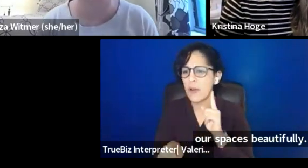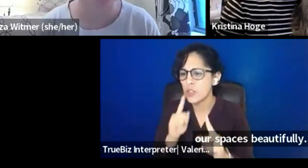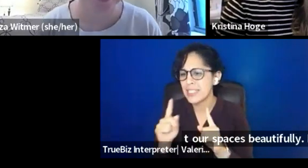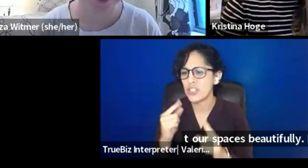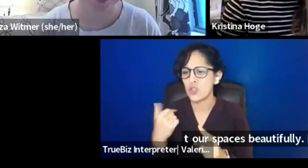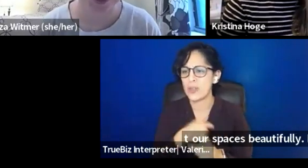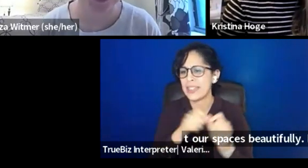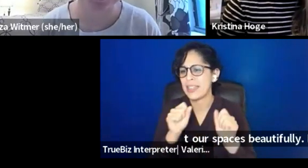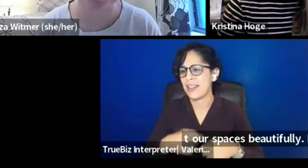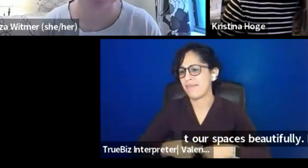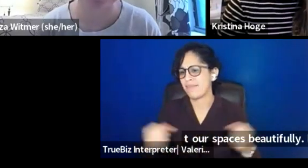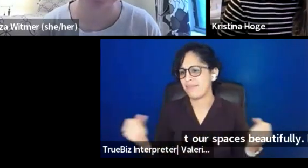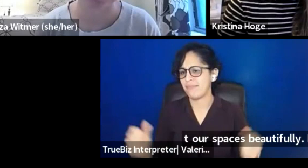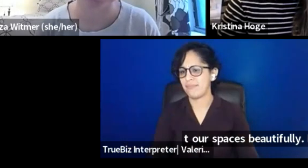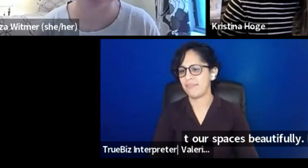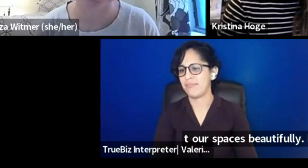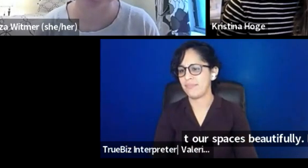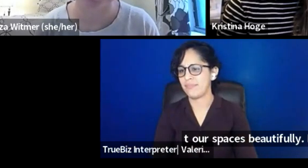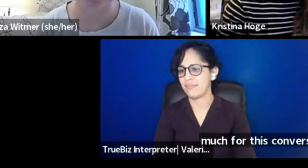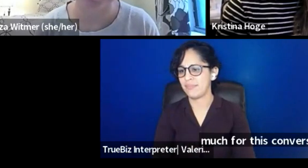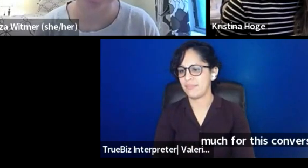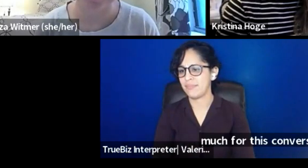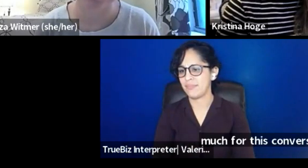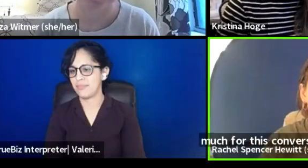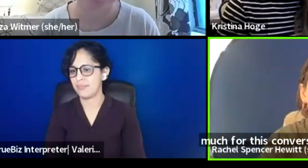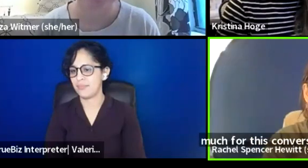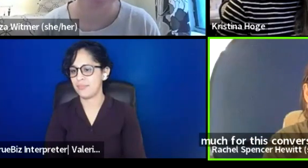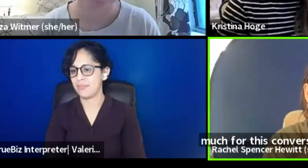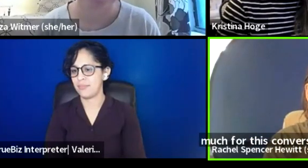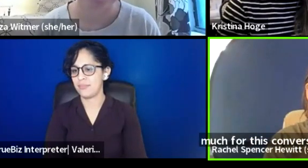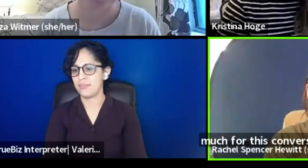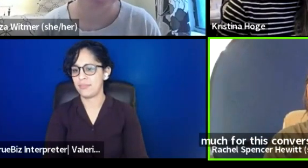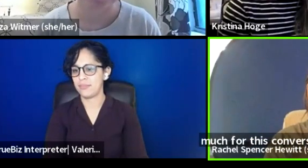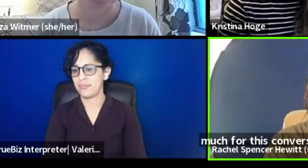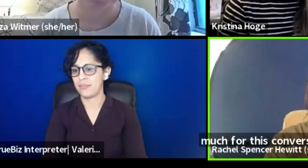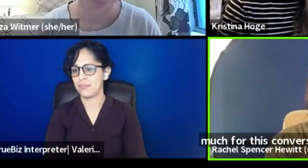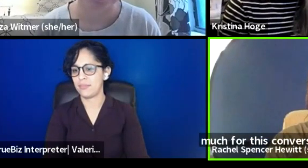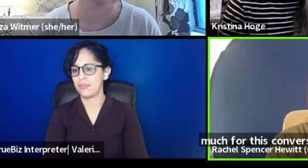be transparent and collaborative on solutions.